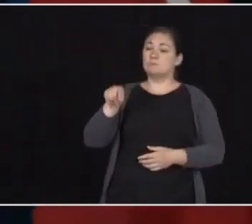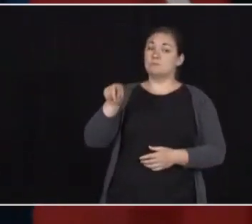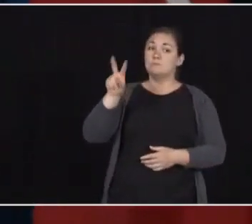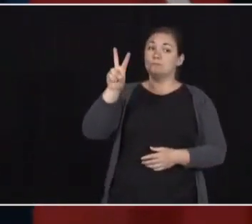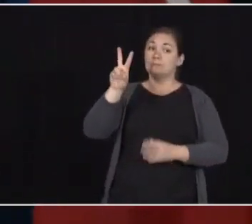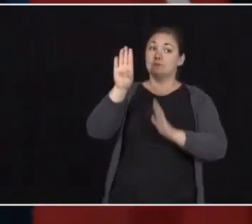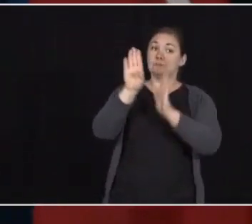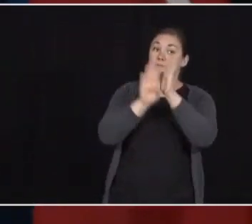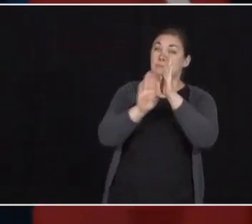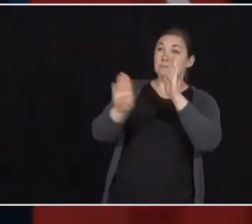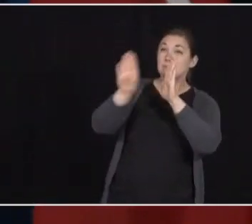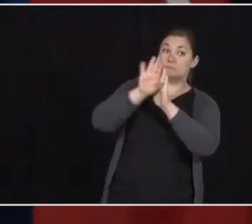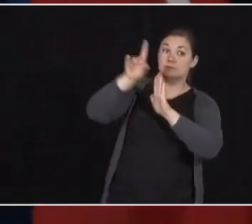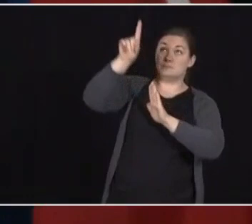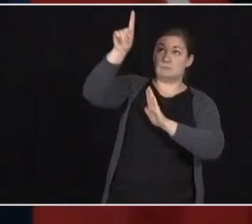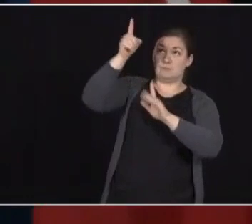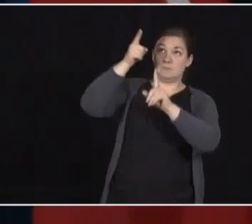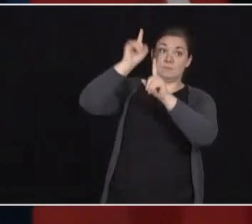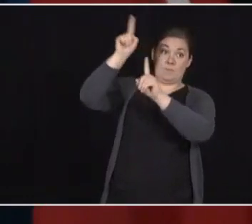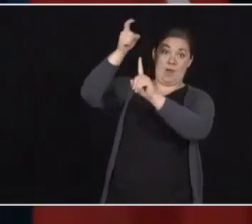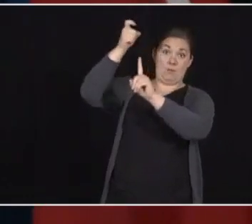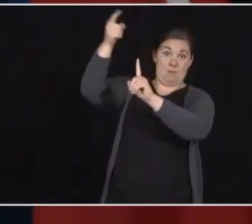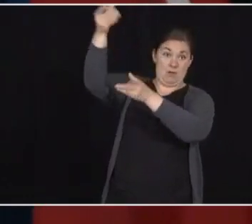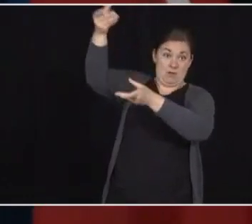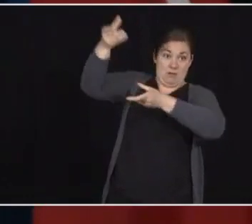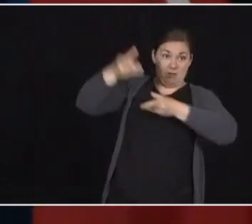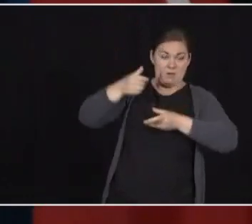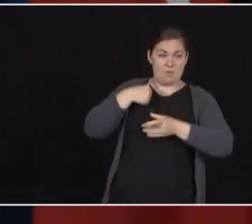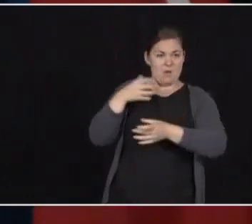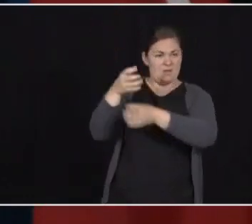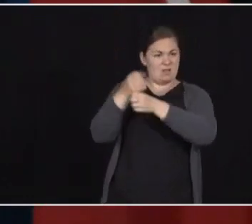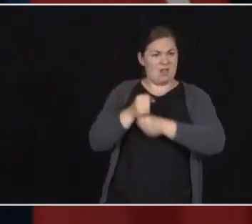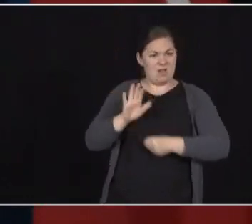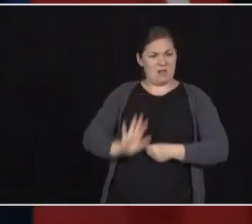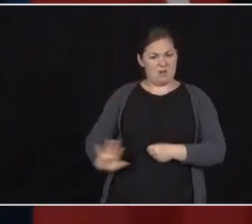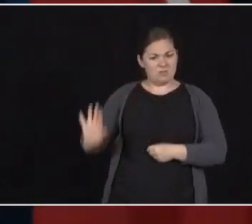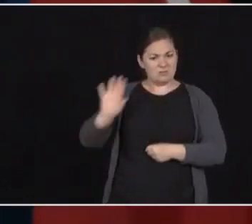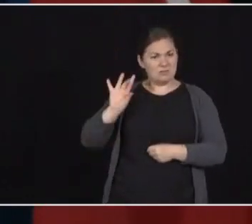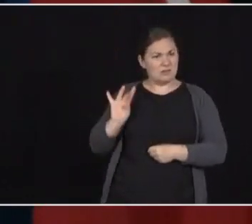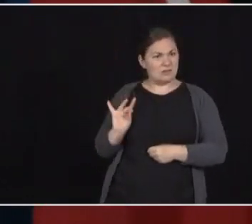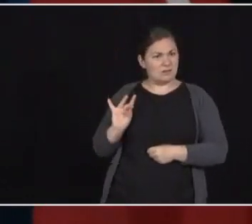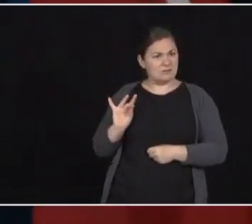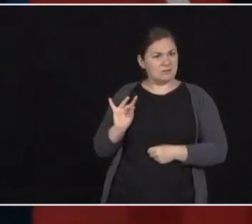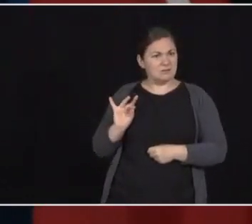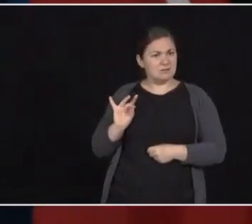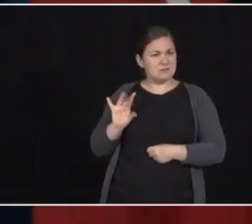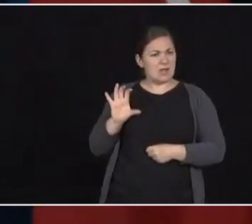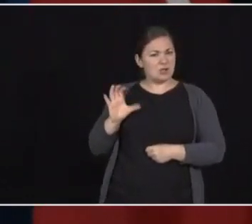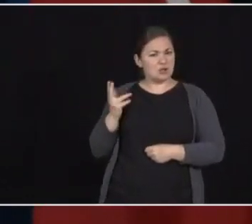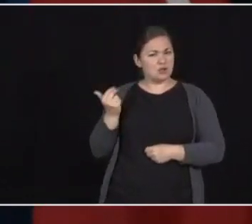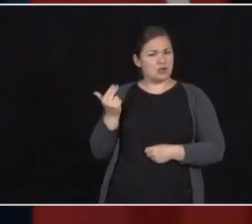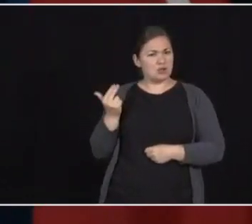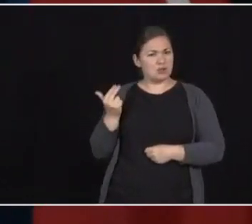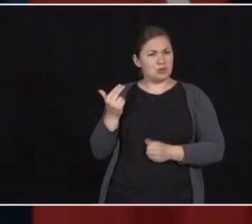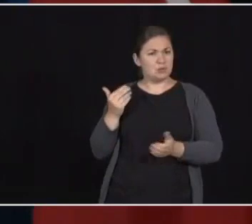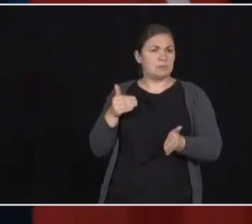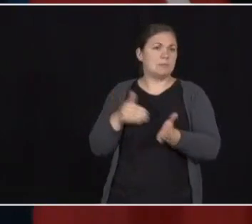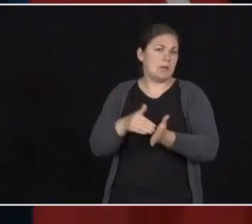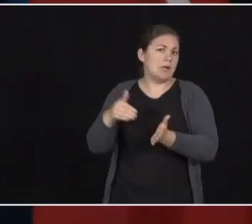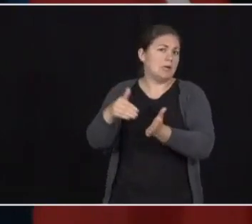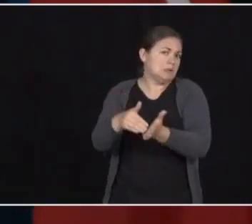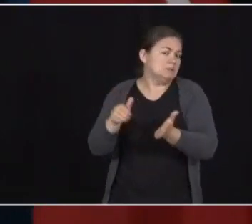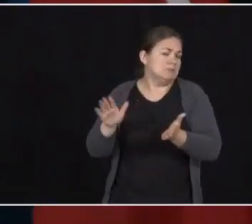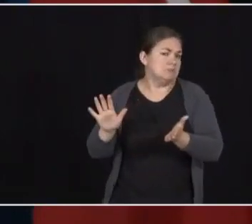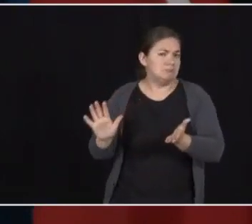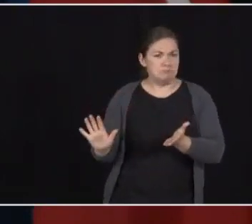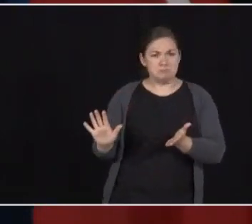offered. We get about 800 and I think it's 13 million, but it's existing money. That money is